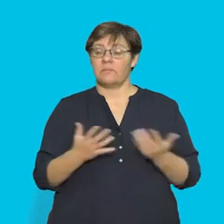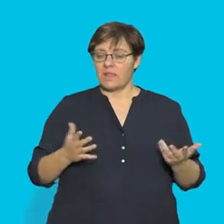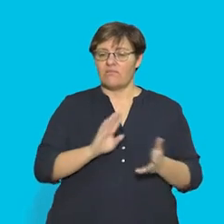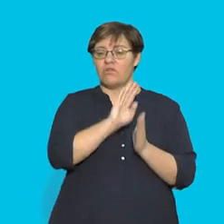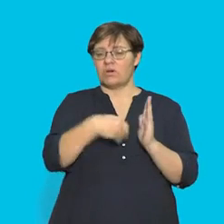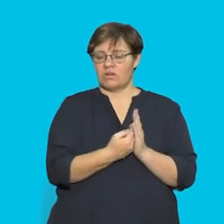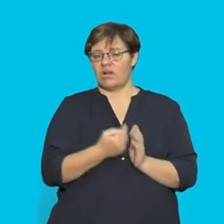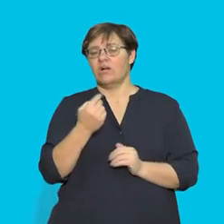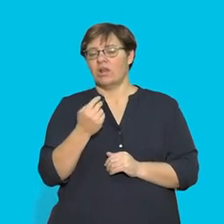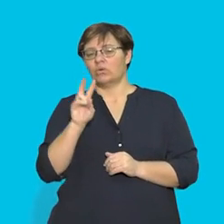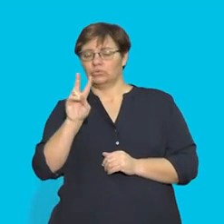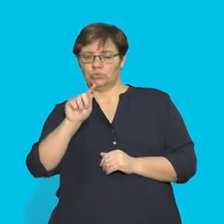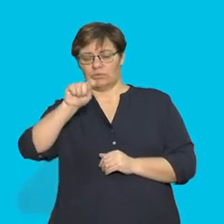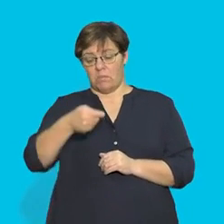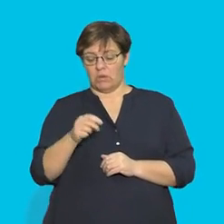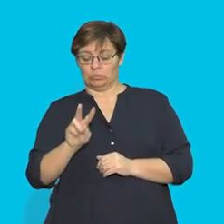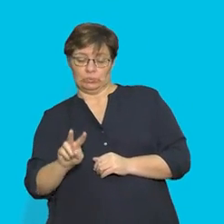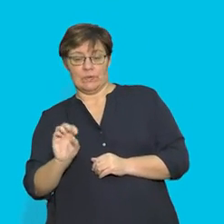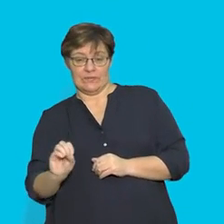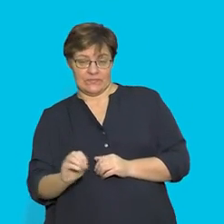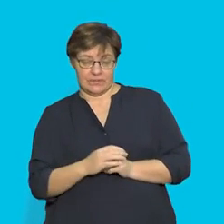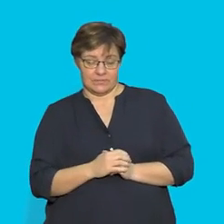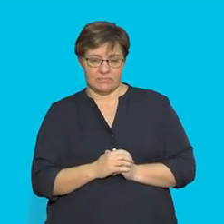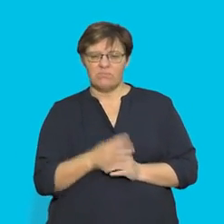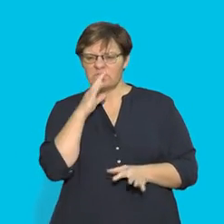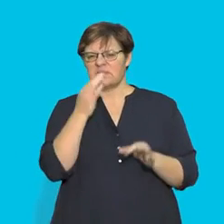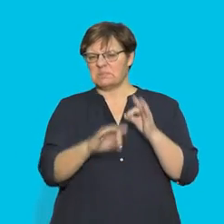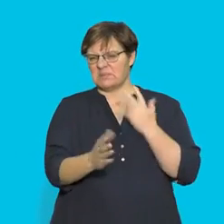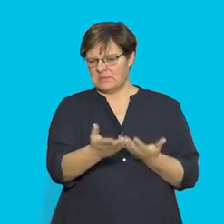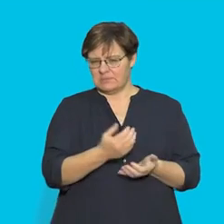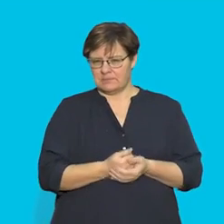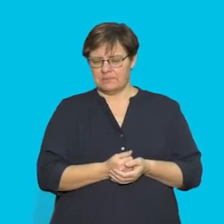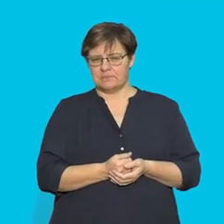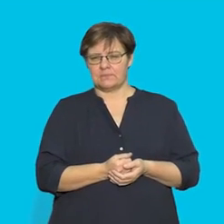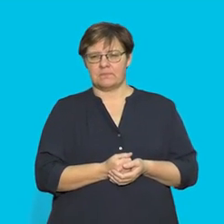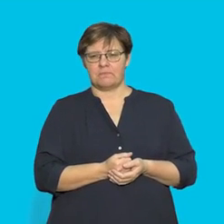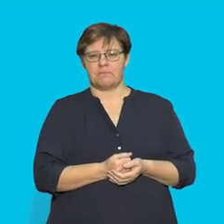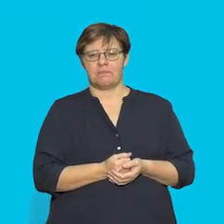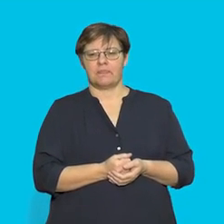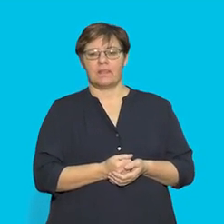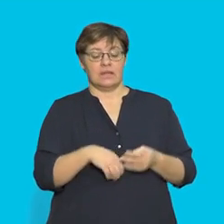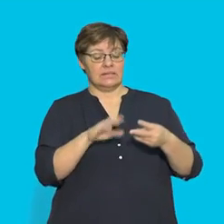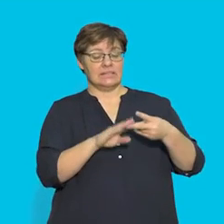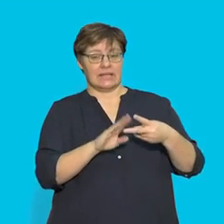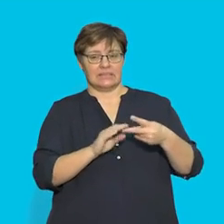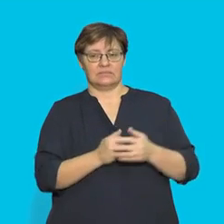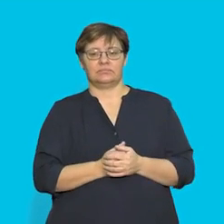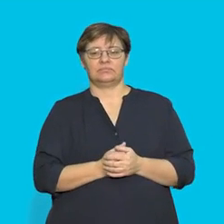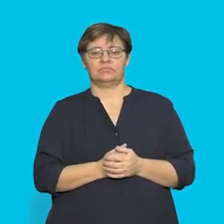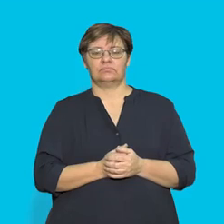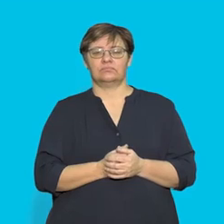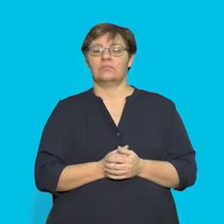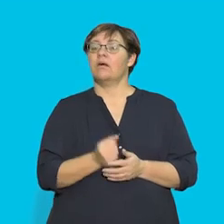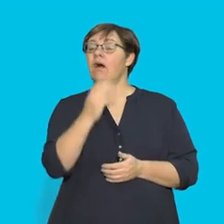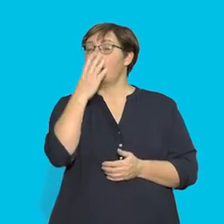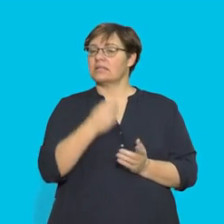325,27 meters if we're rounding off to 2 decimal places. Okay, so that was pretty simple. Okay, let's get to the second